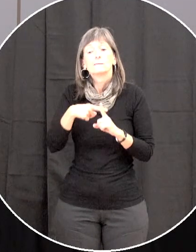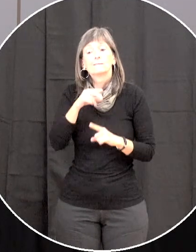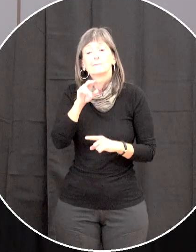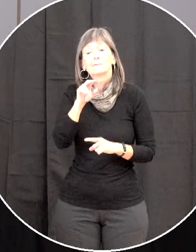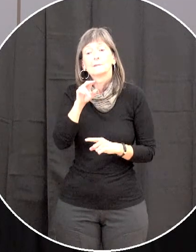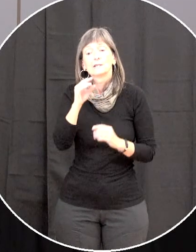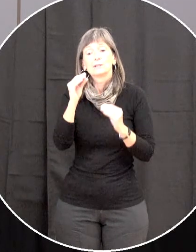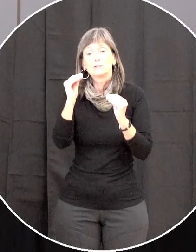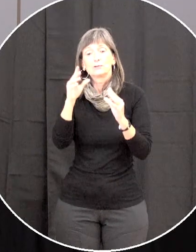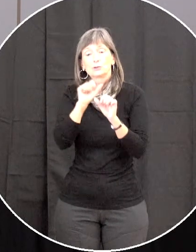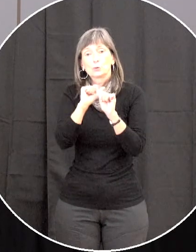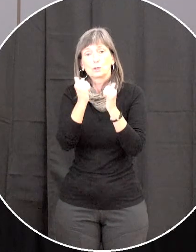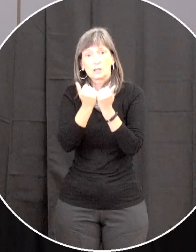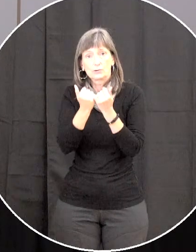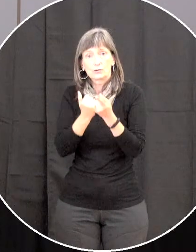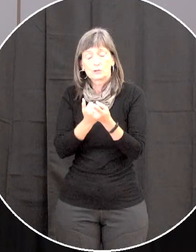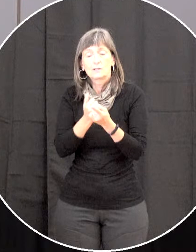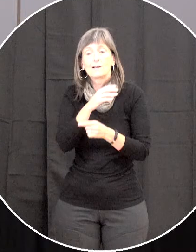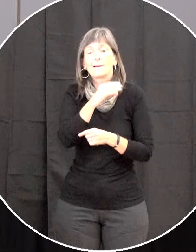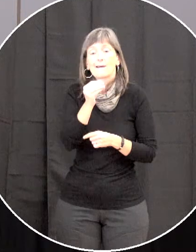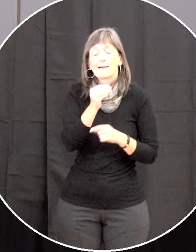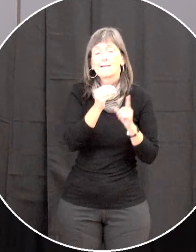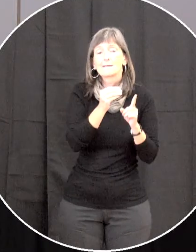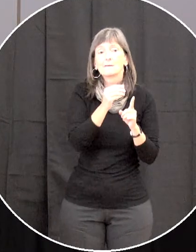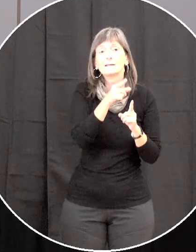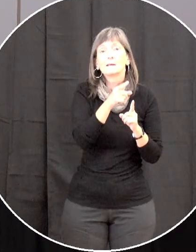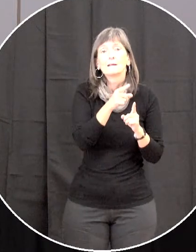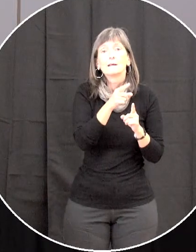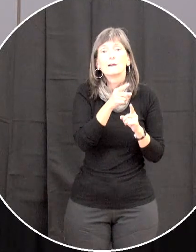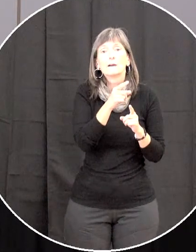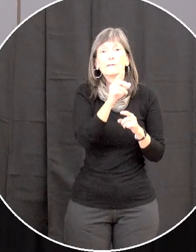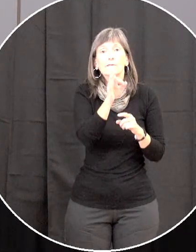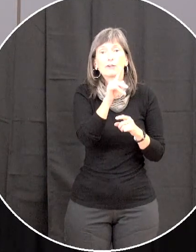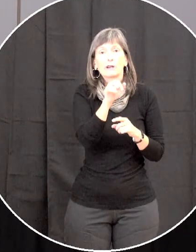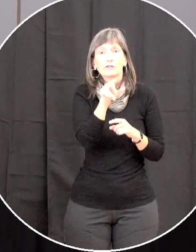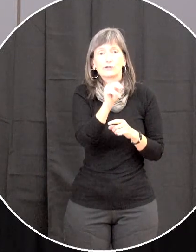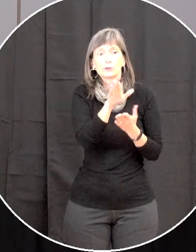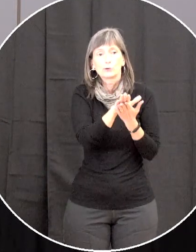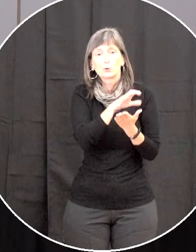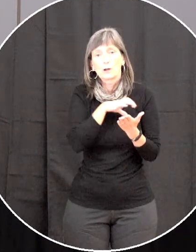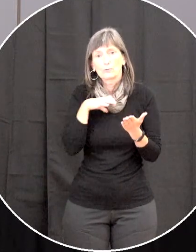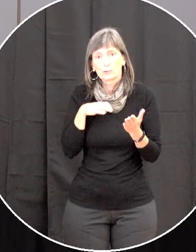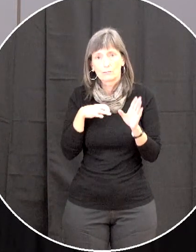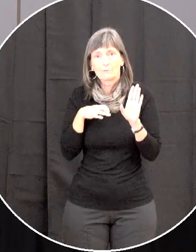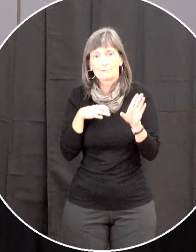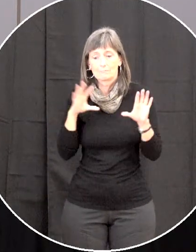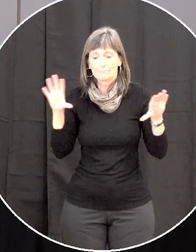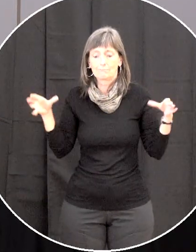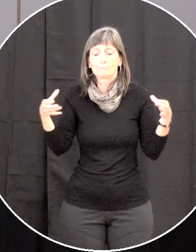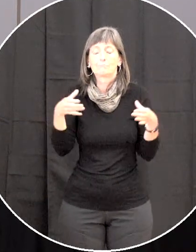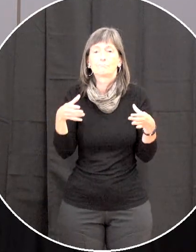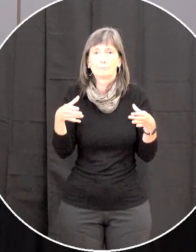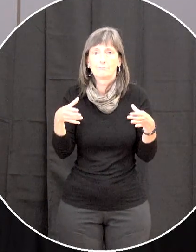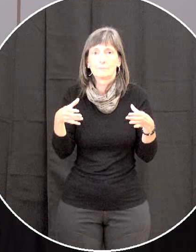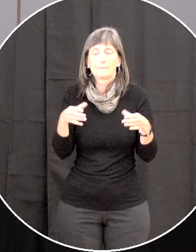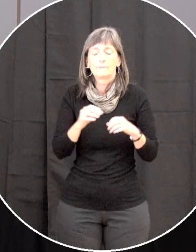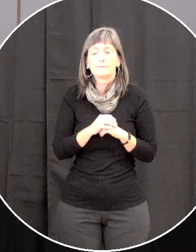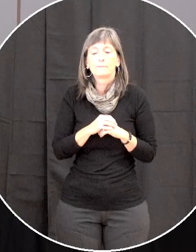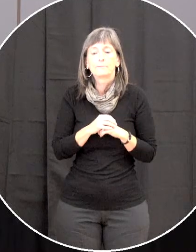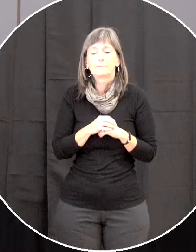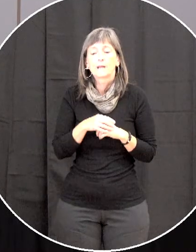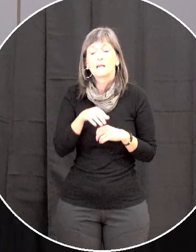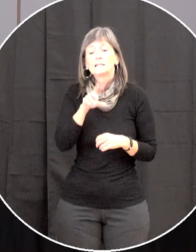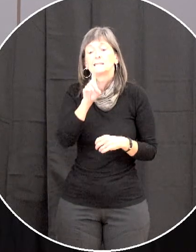Labrador Teachers Association and the Newfoundland and Labrador Federation of School Councils. The Board of Trustees provided input at the